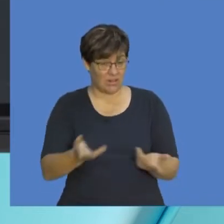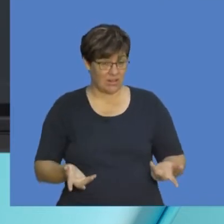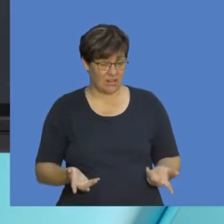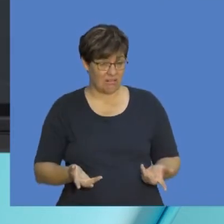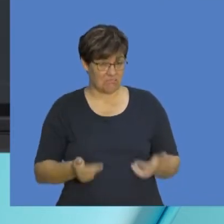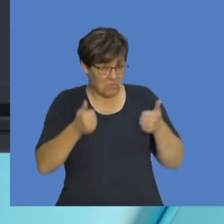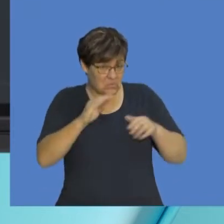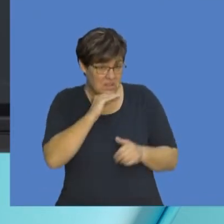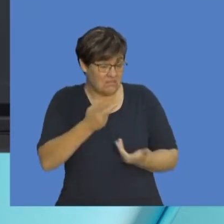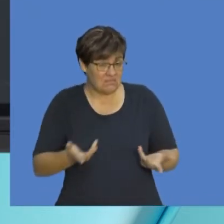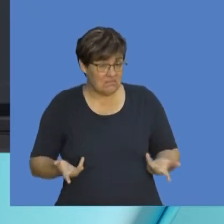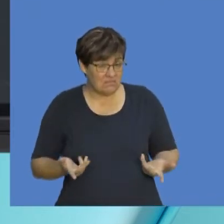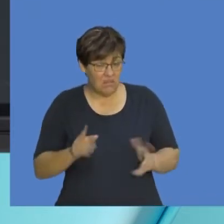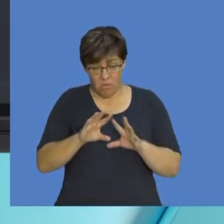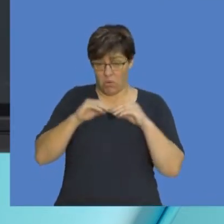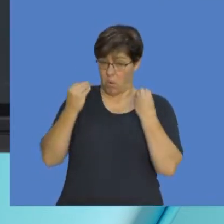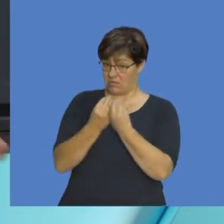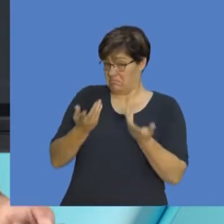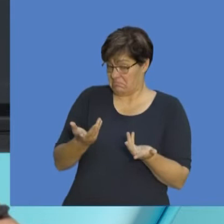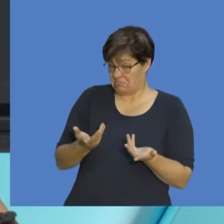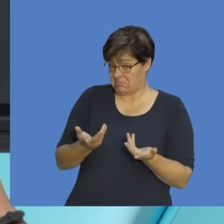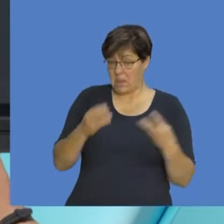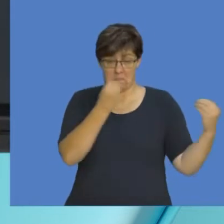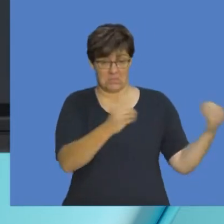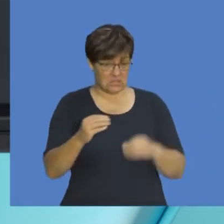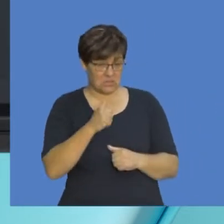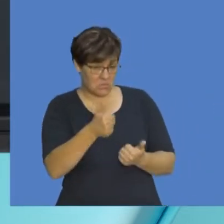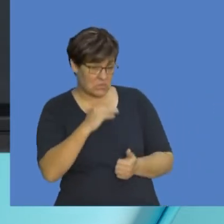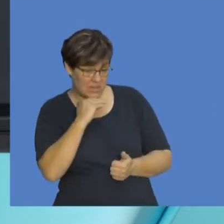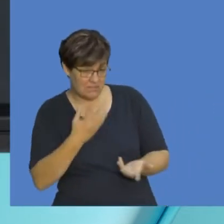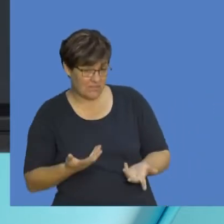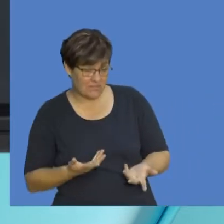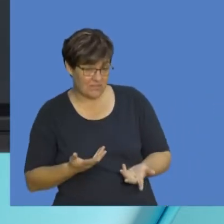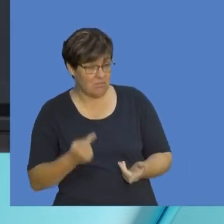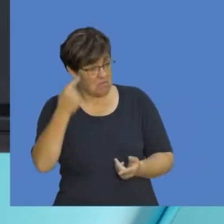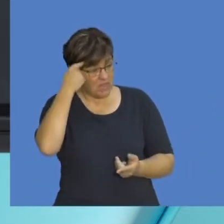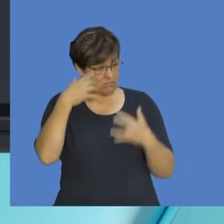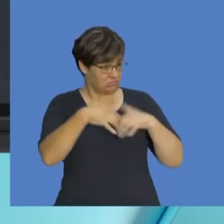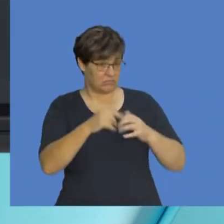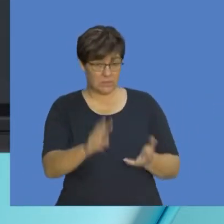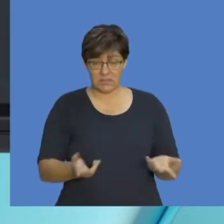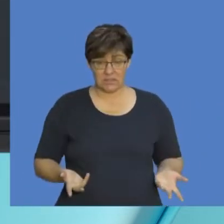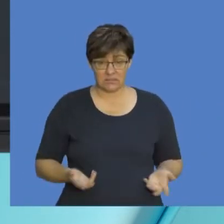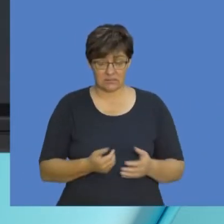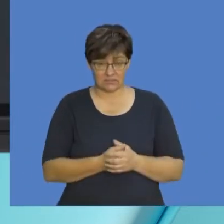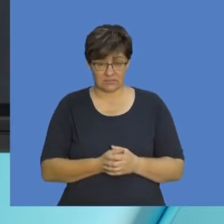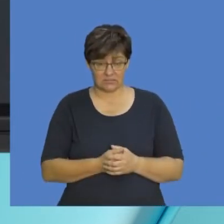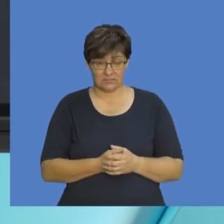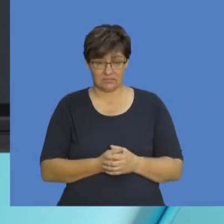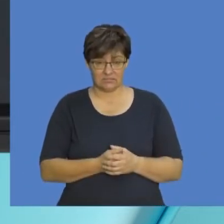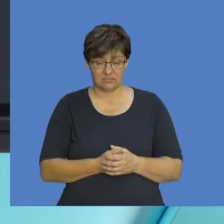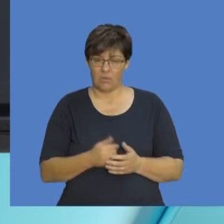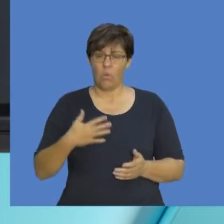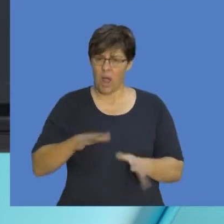average? Is average good for you, for your organization, for your business? Is something you'll consider?